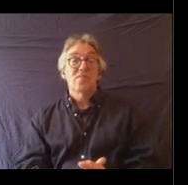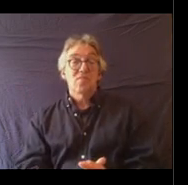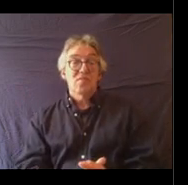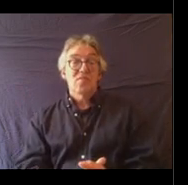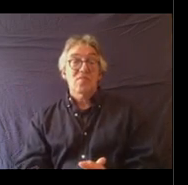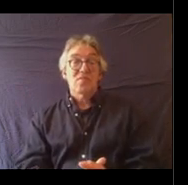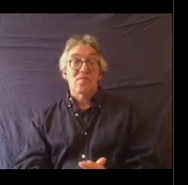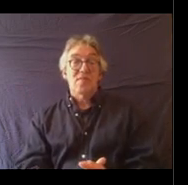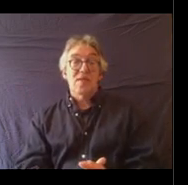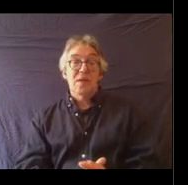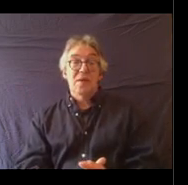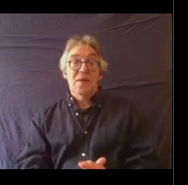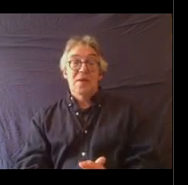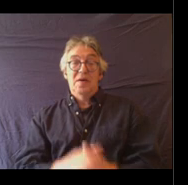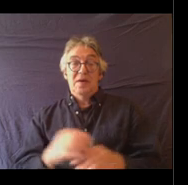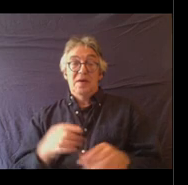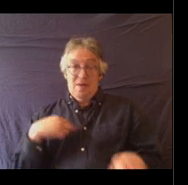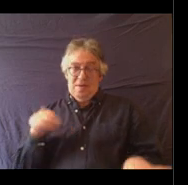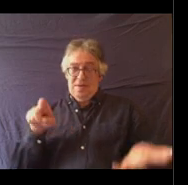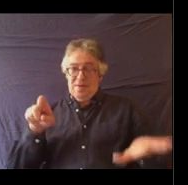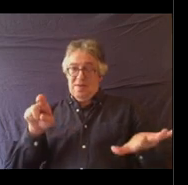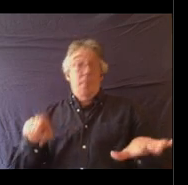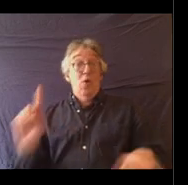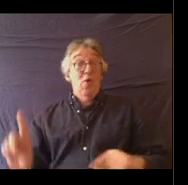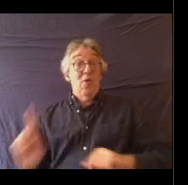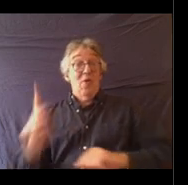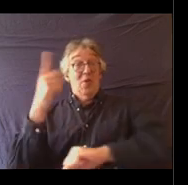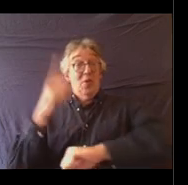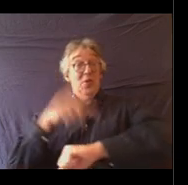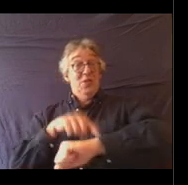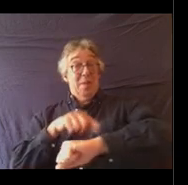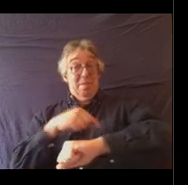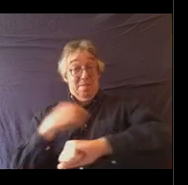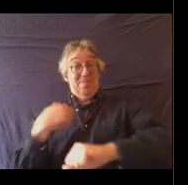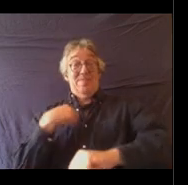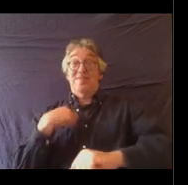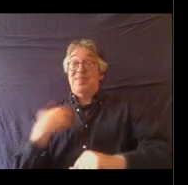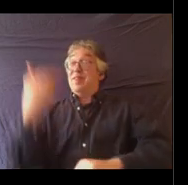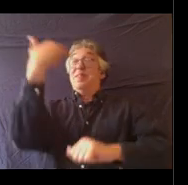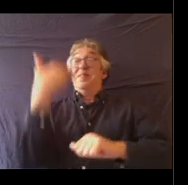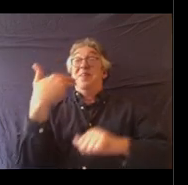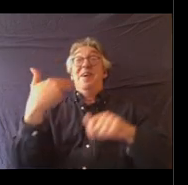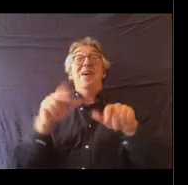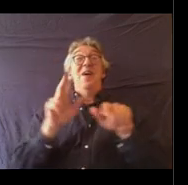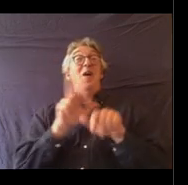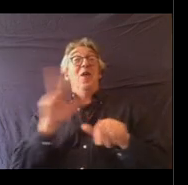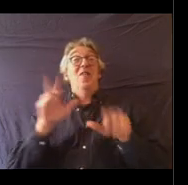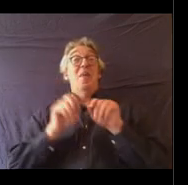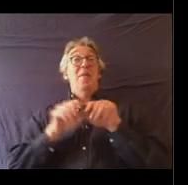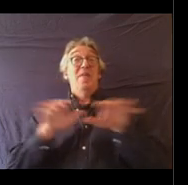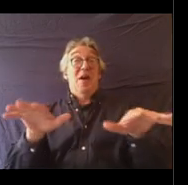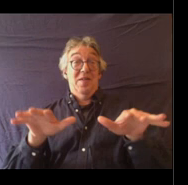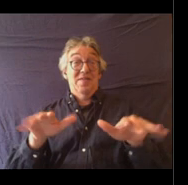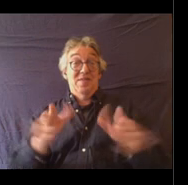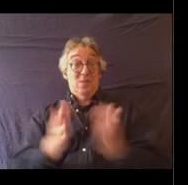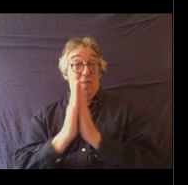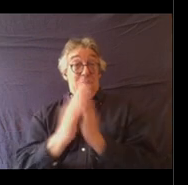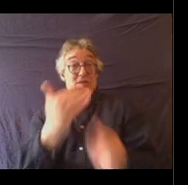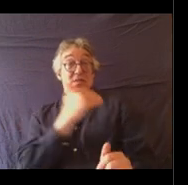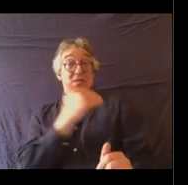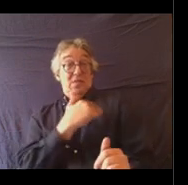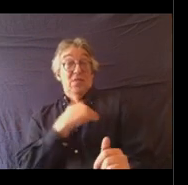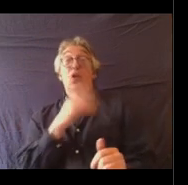Sorry, I also have to go. It's the first time I'm doing it, so please give me some feedback also on the chat if I'm too fast or I don't